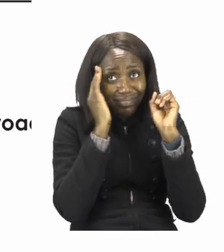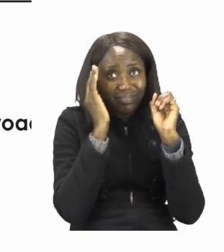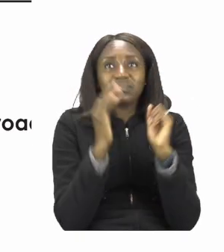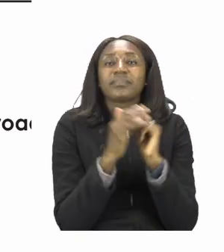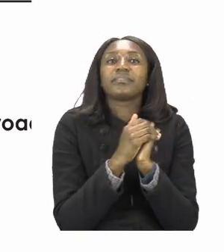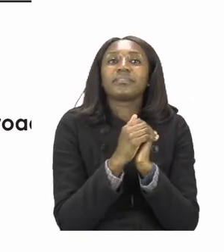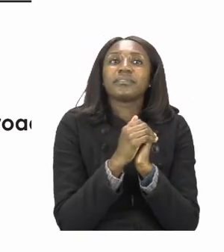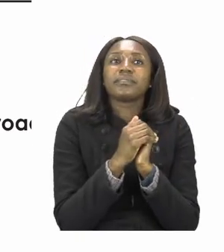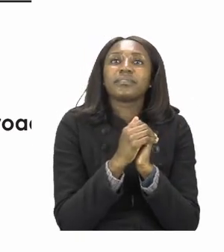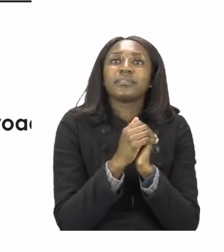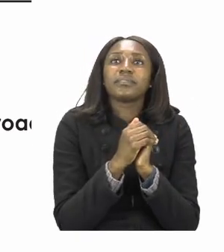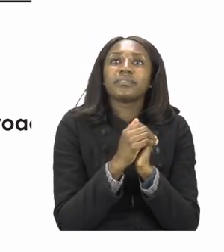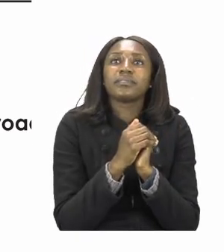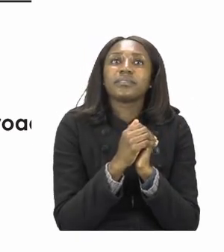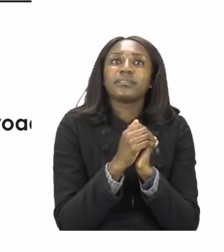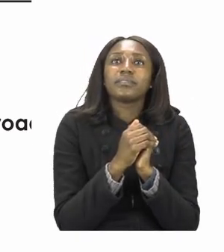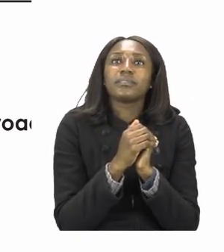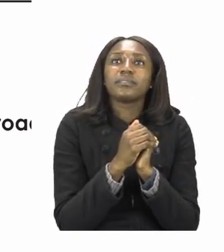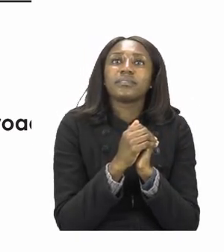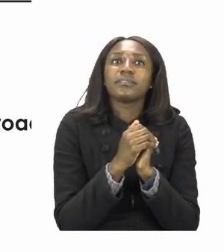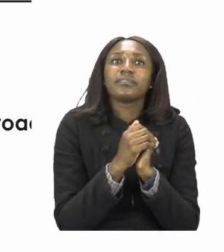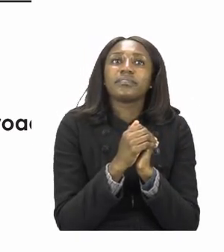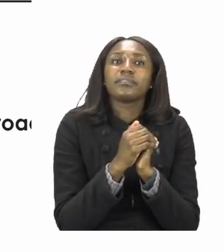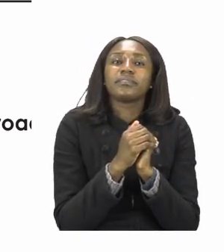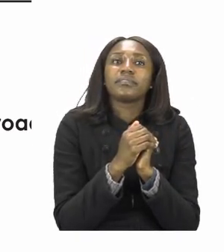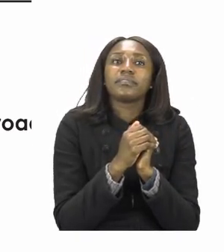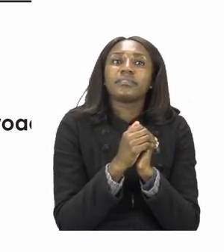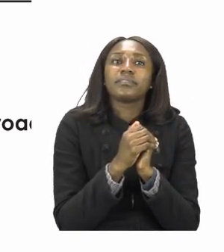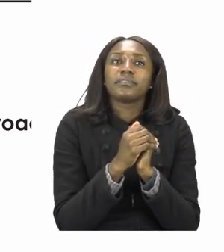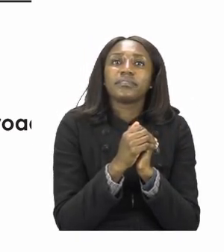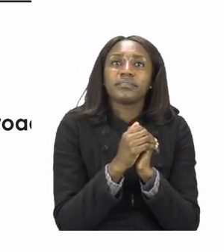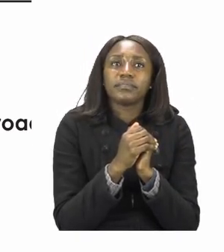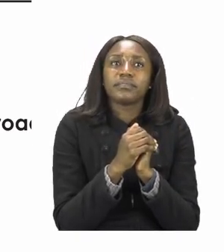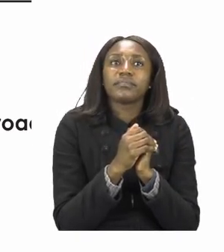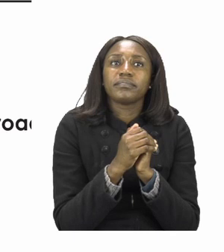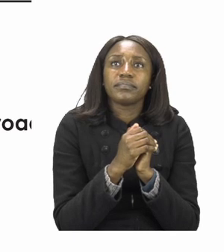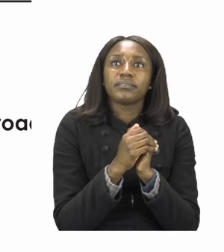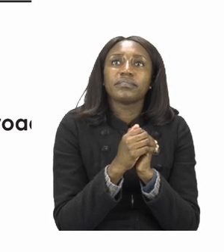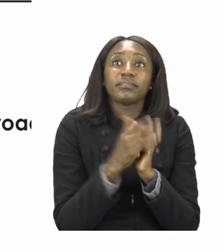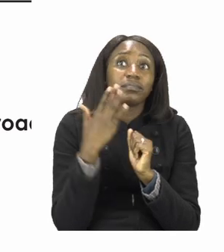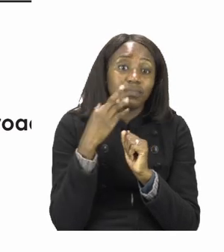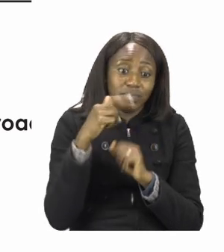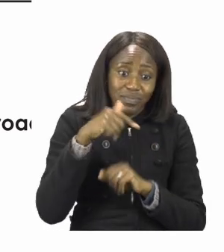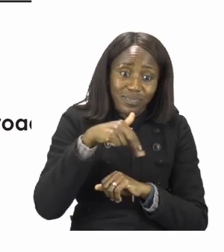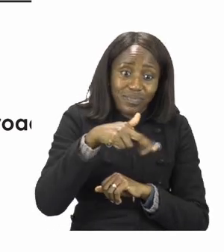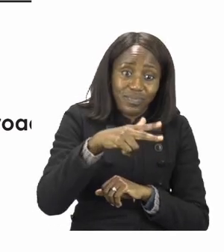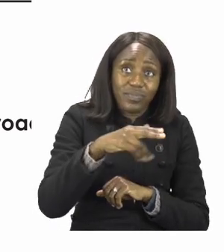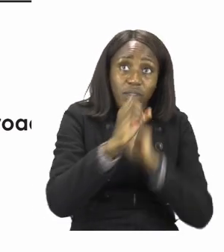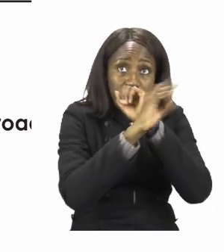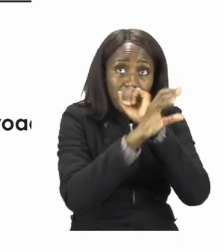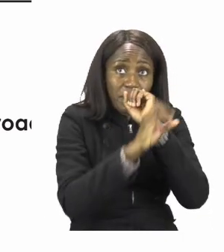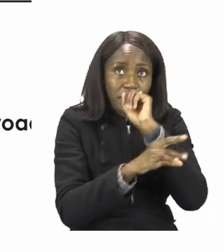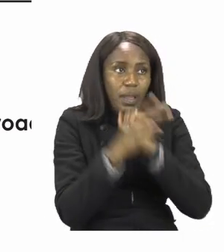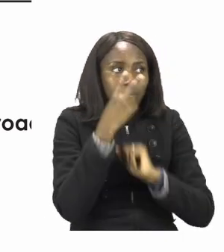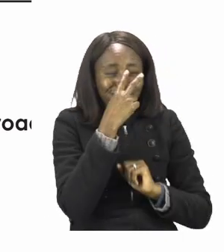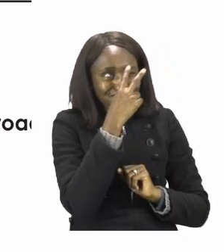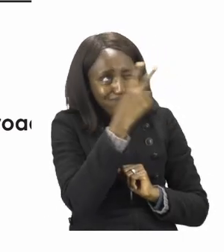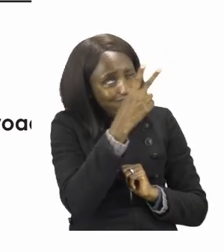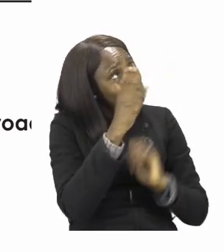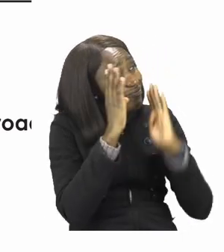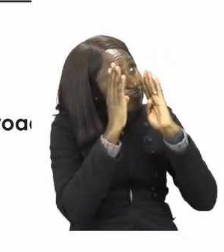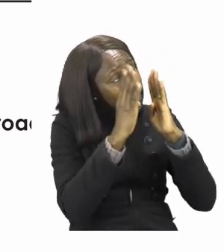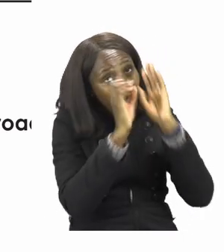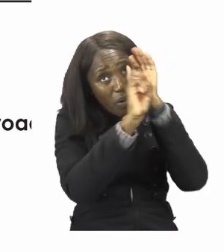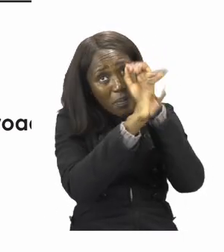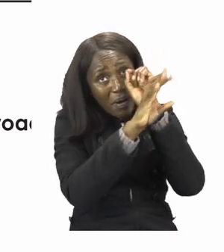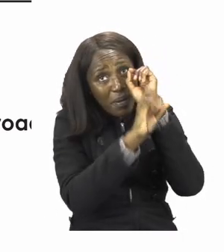This one we get from the traffic light. So pay attention next time when you are at a traffic light so that you